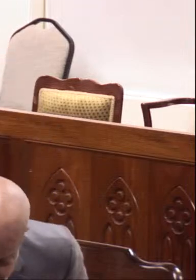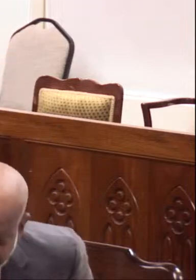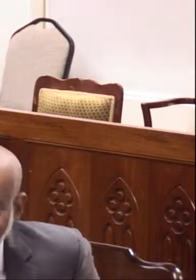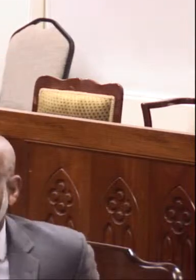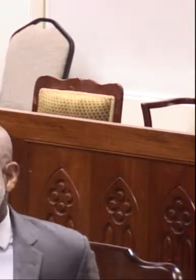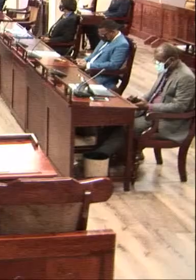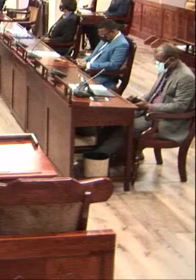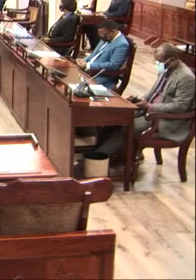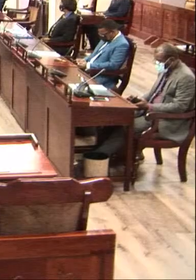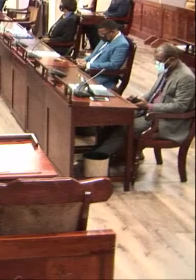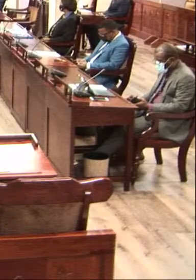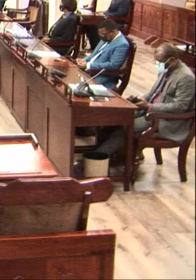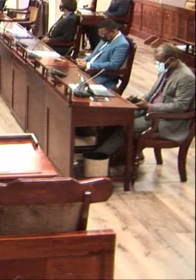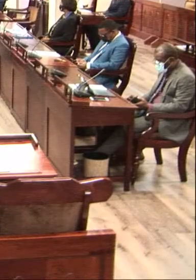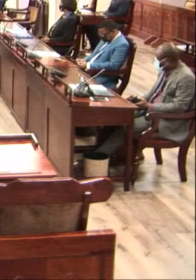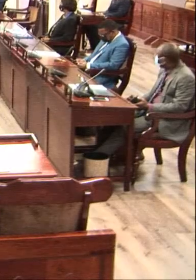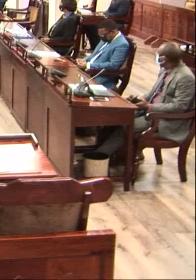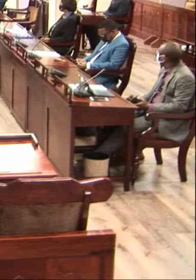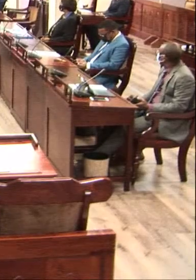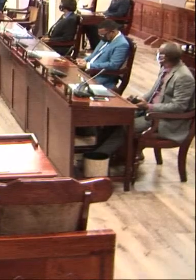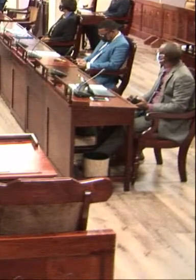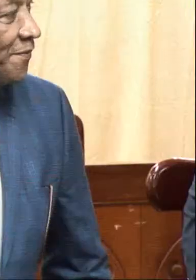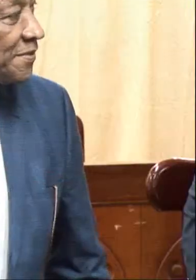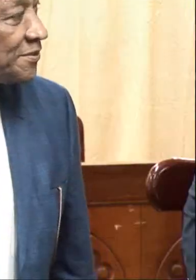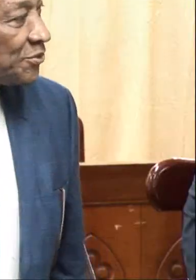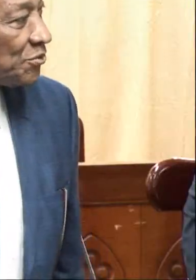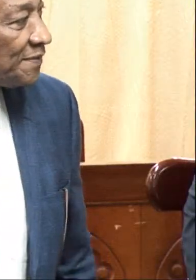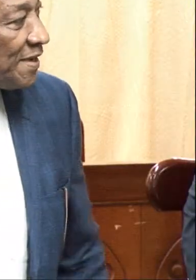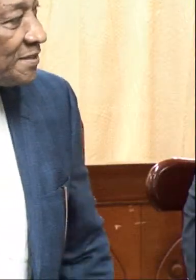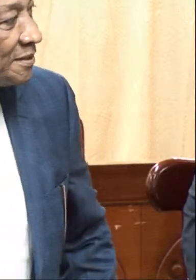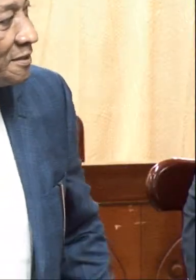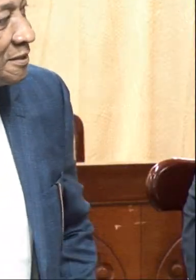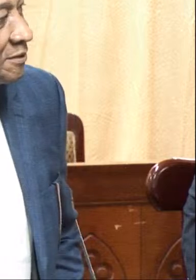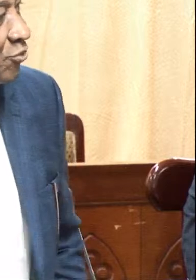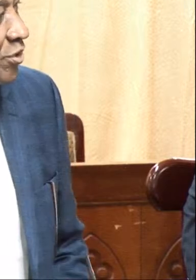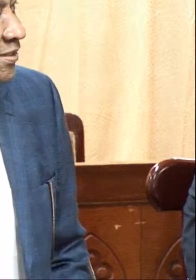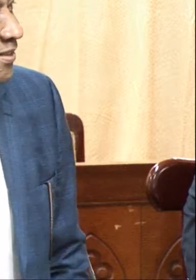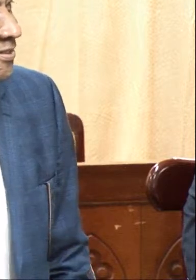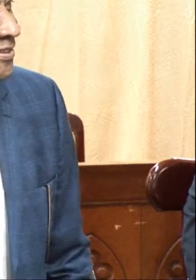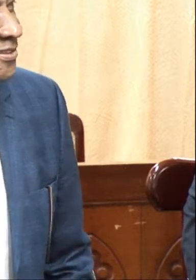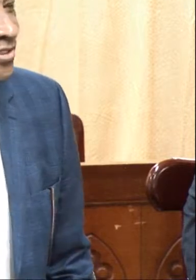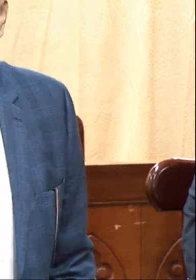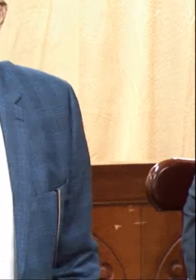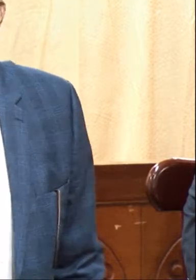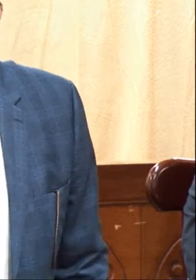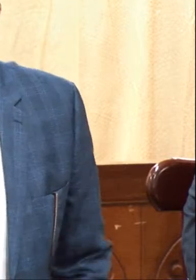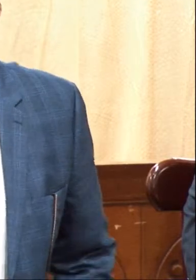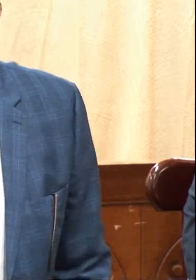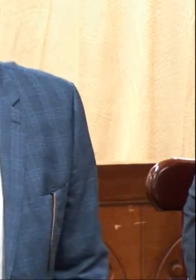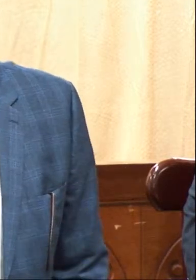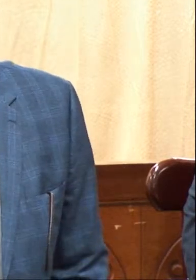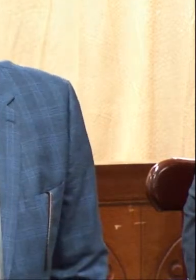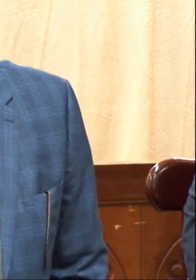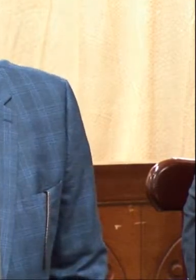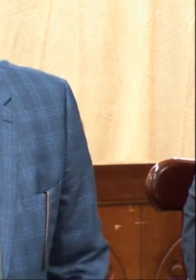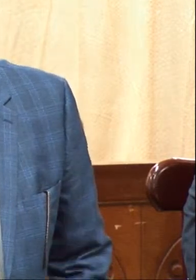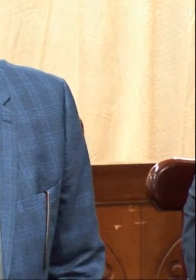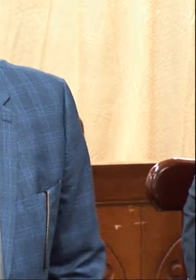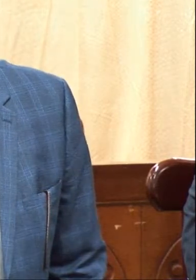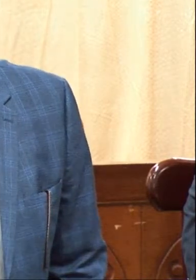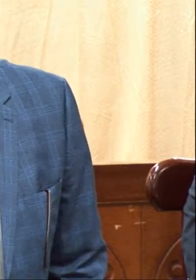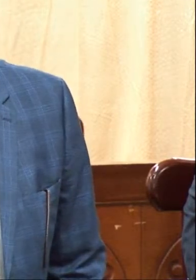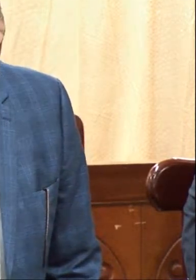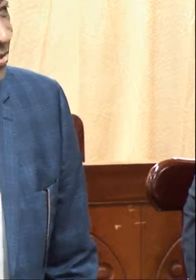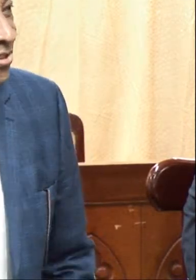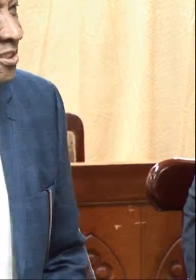Honorable Leader of the Opposition. Mr. Speaker, the honourable member for St. Joseph has this growing tendency to scoff at everything, but I'm quite serious.